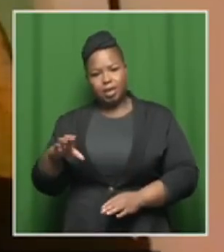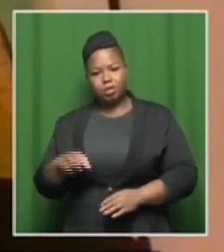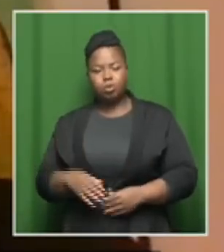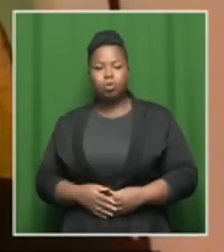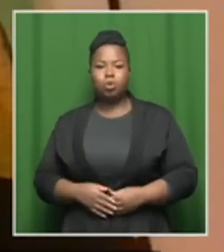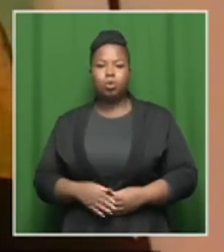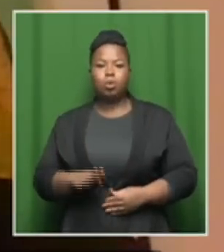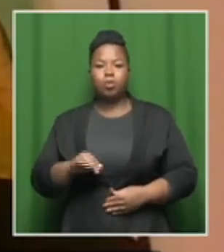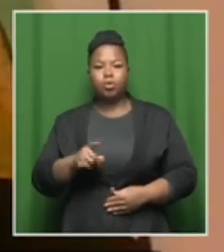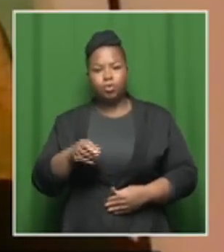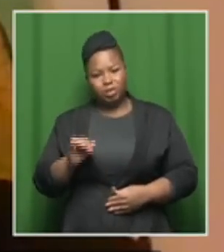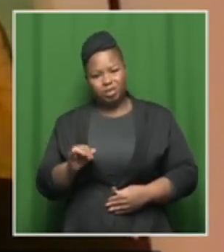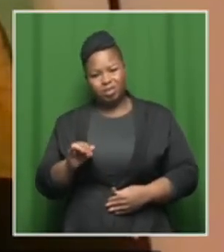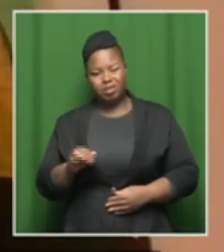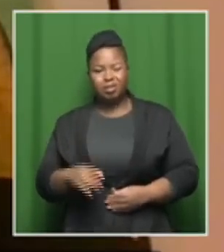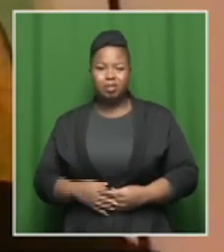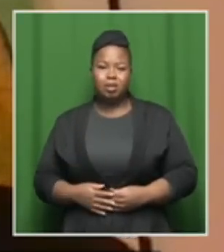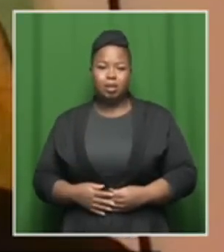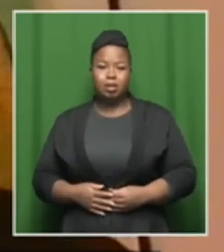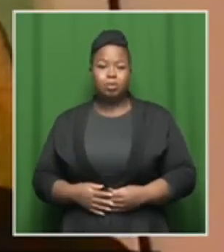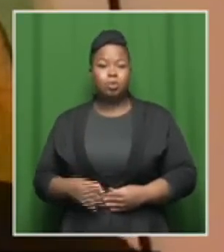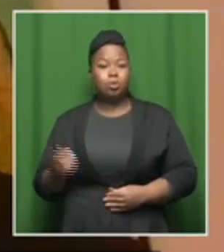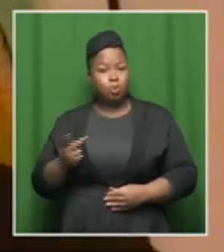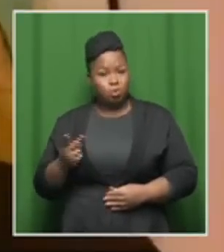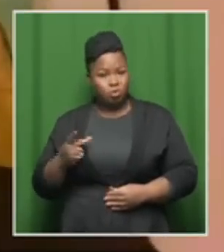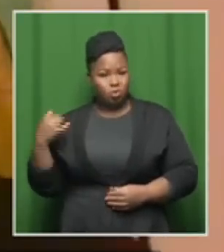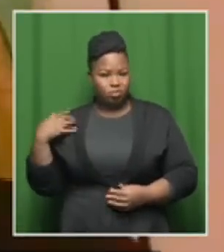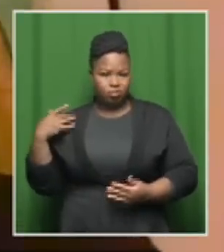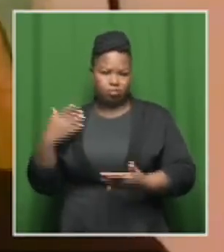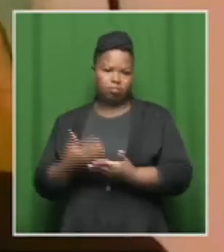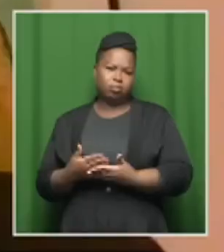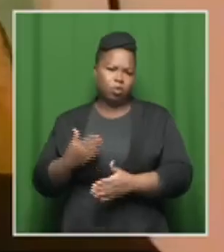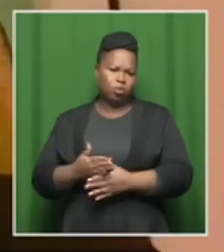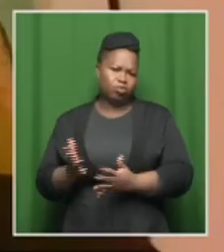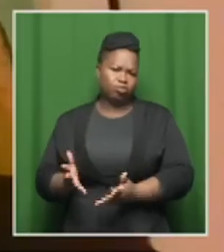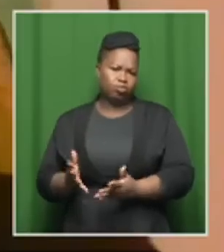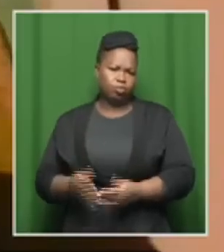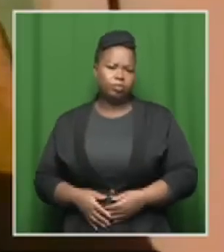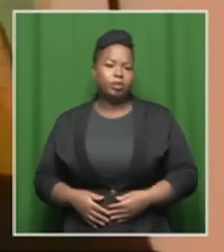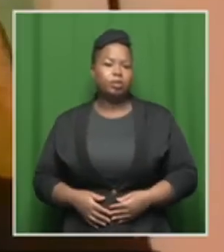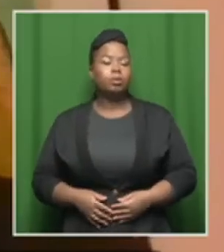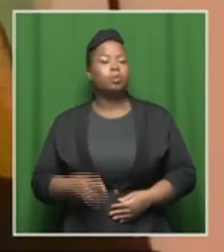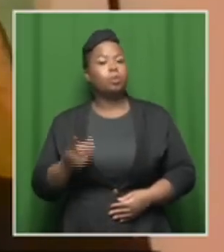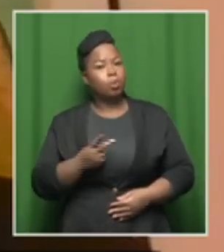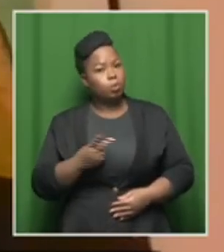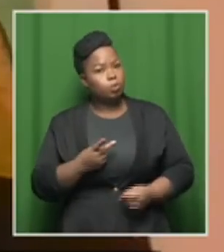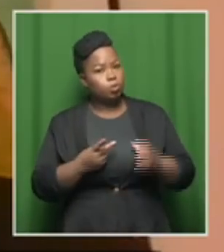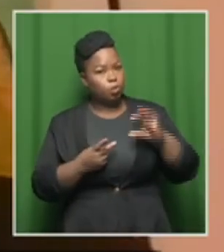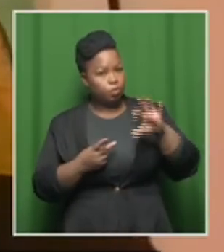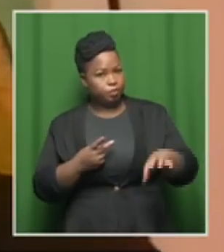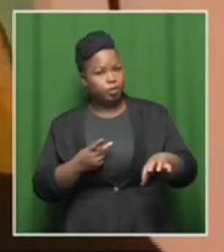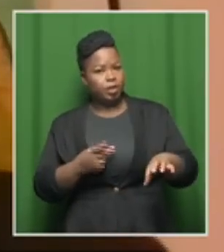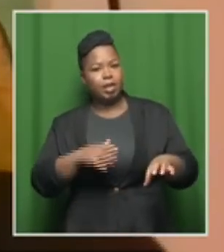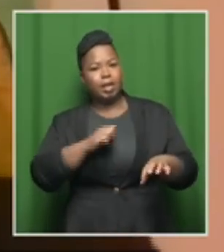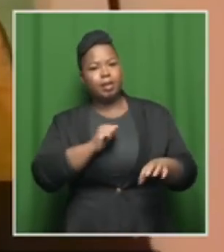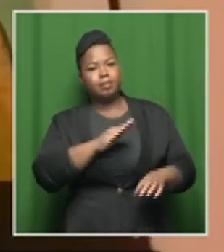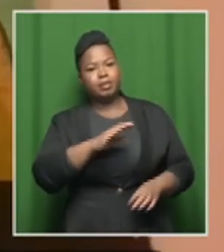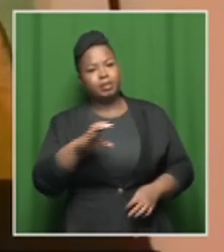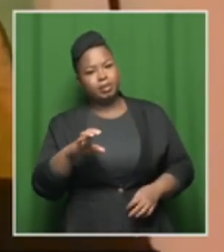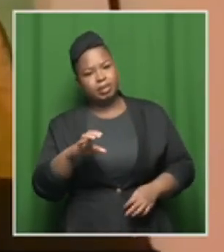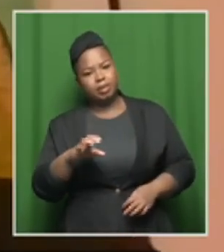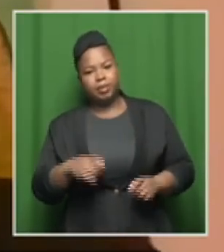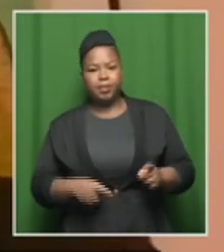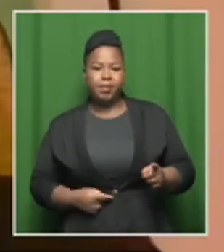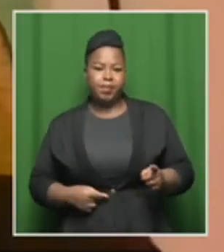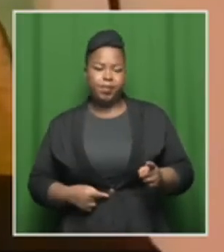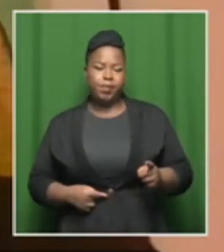tacitly. They say officially not, but they are in practice doing that. And then on the other side, you have the APC